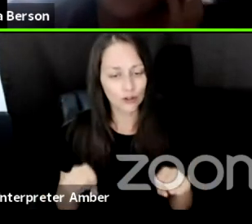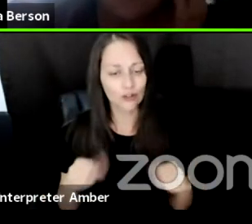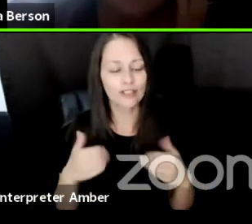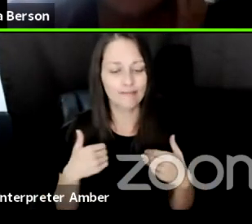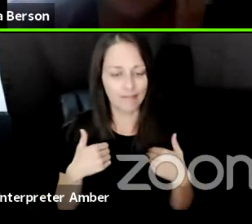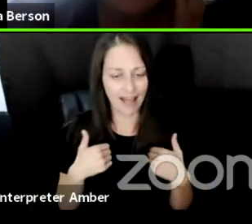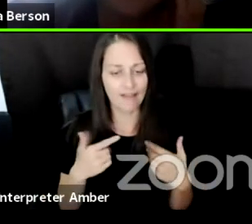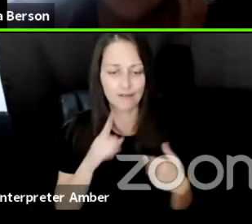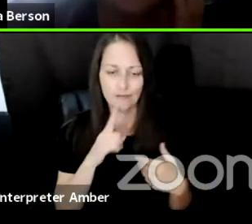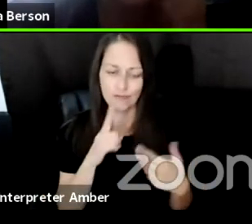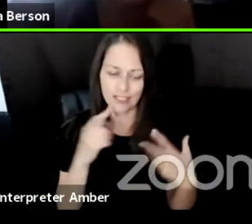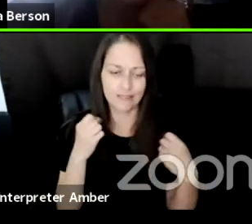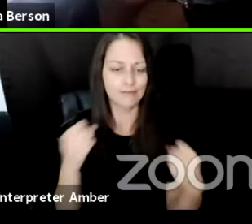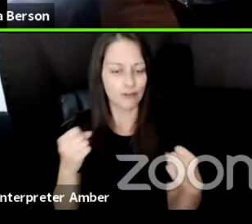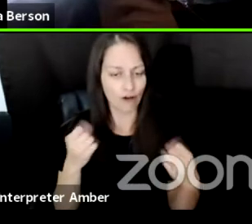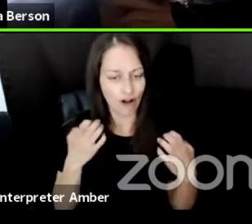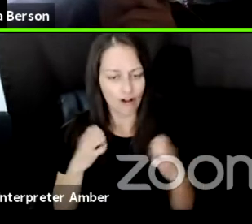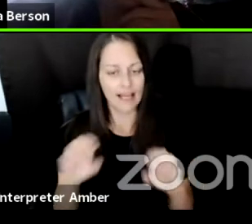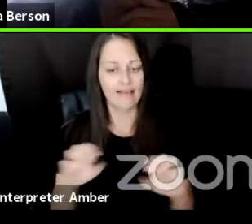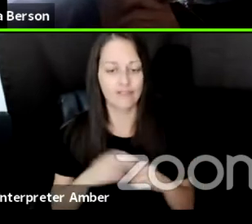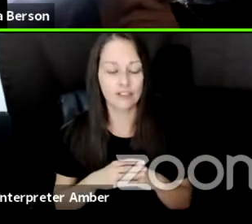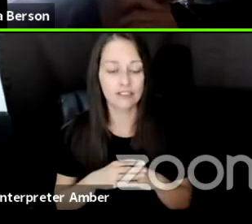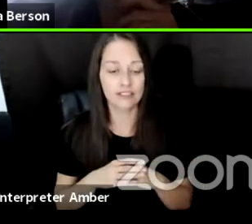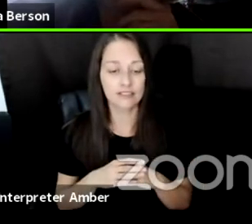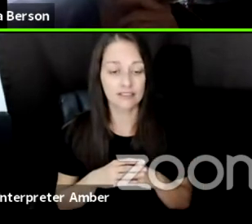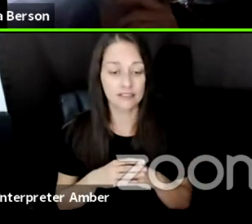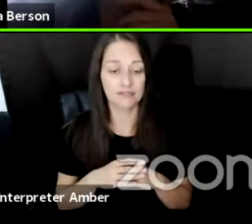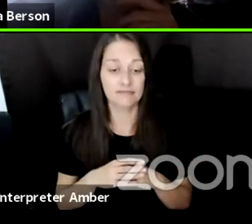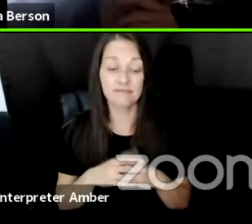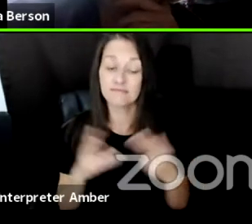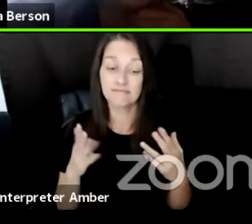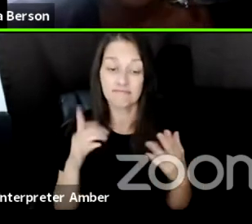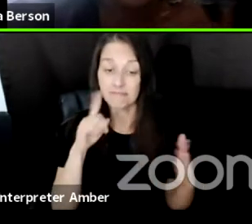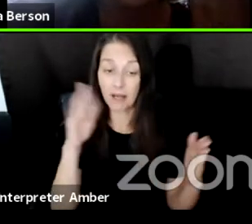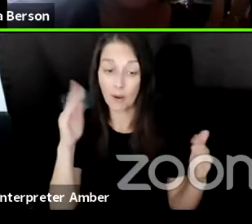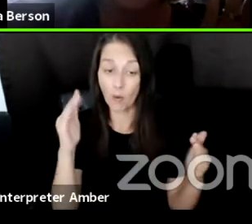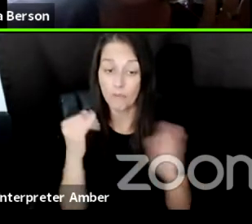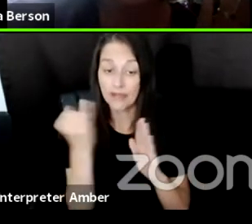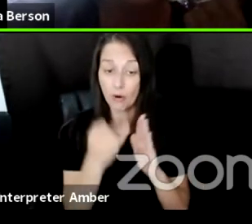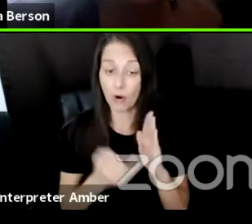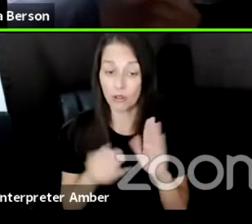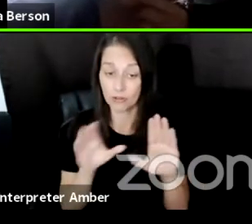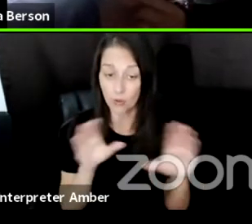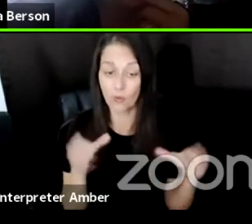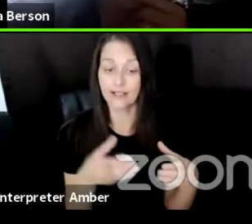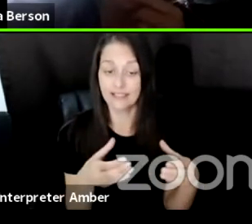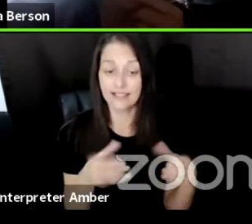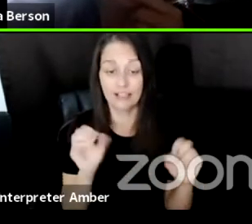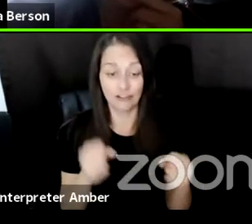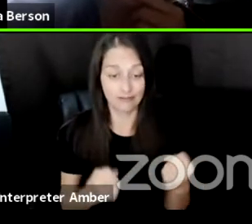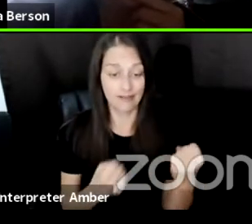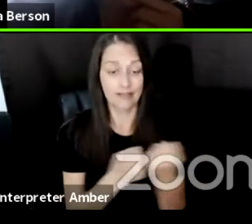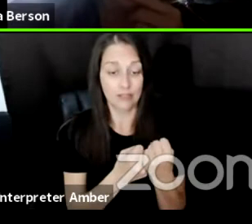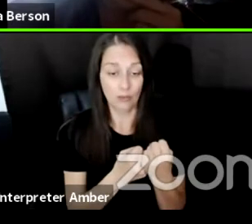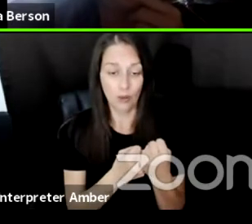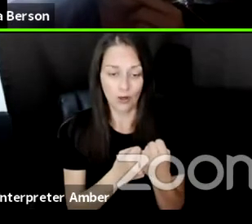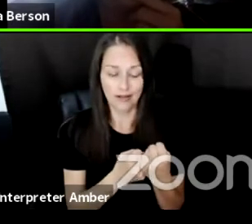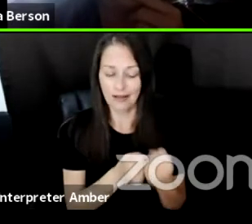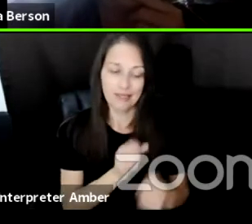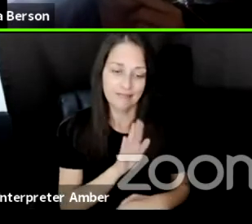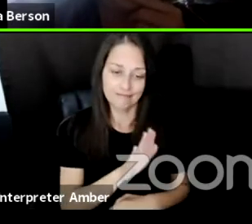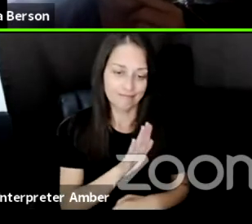think, I really hope the arts organizations get behind something like this too. They've got their own problems, but it's only going